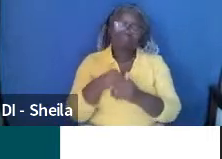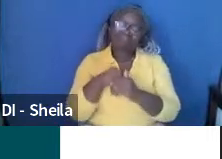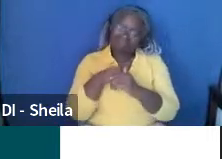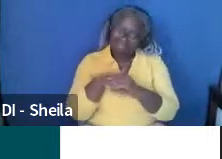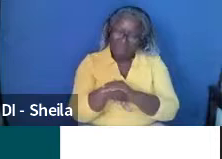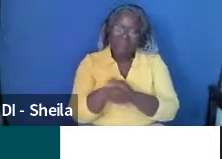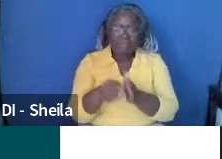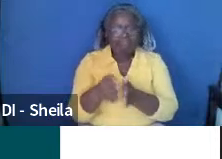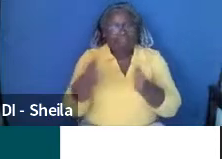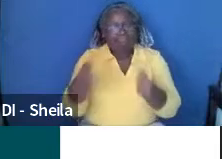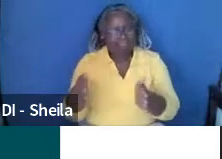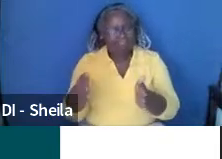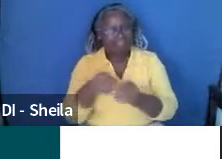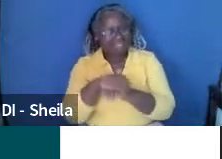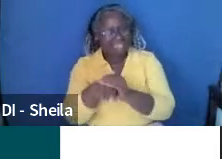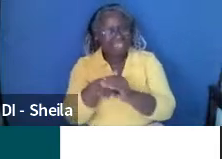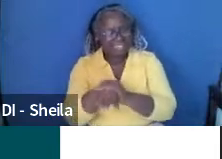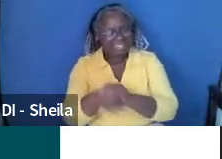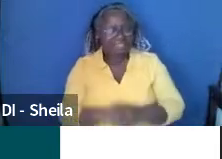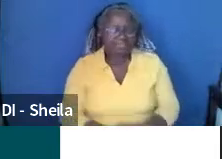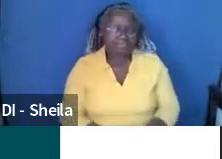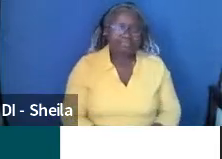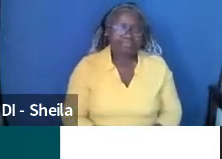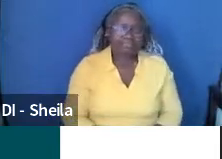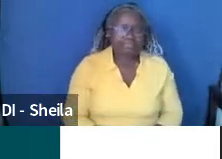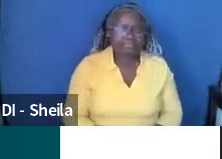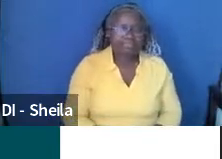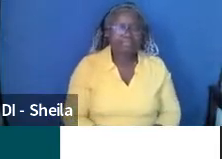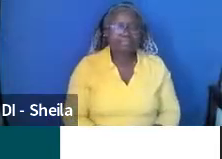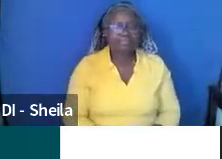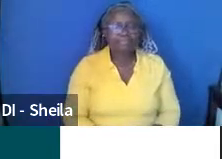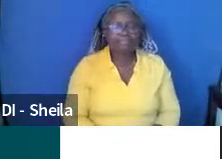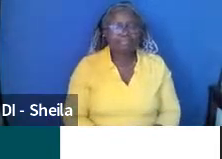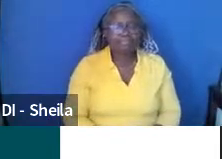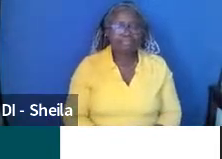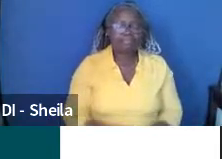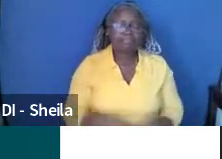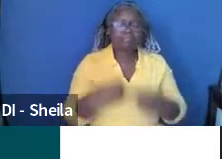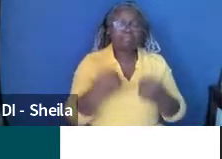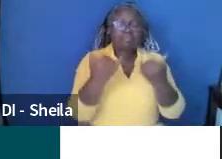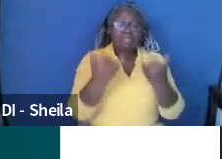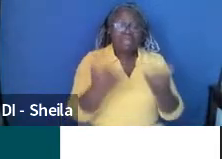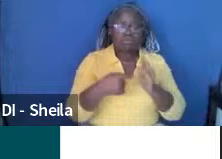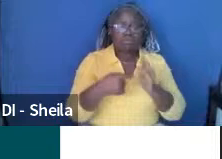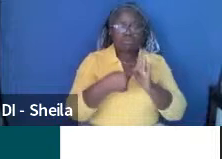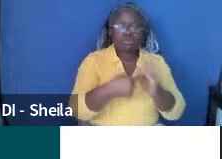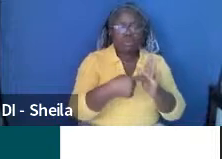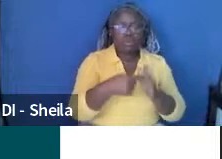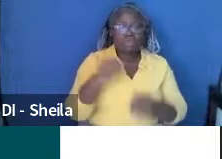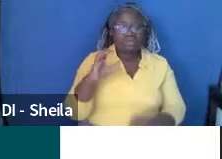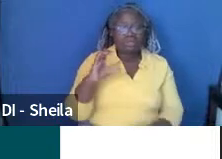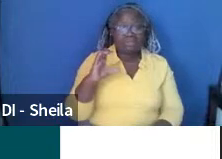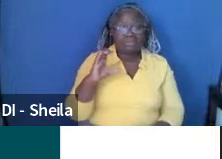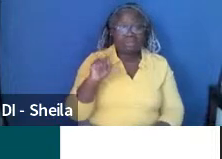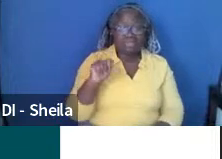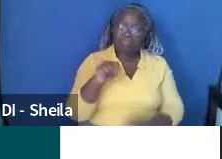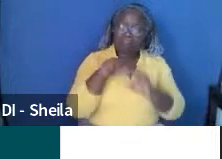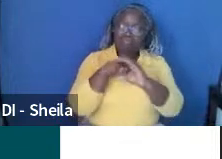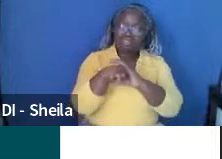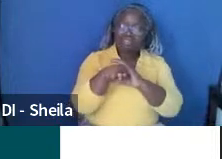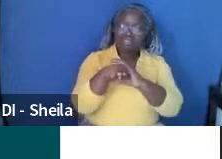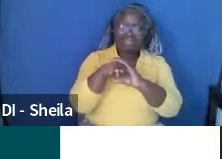And the last room I was going to share with you is the CT scan room. So the floor plan of this, again,